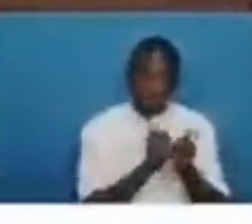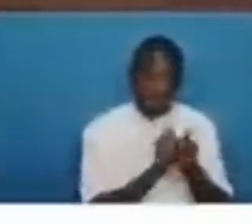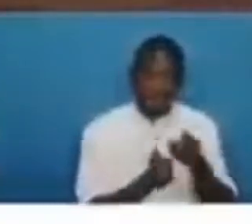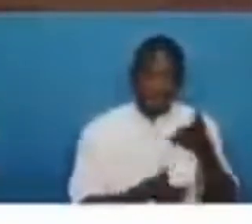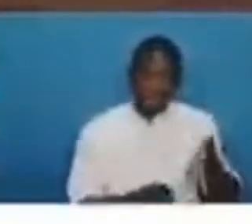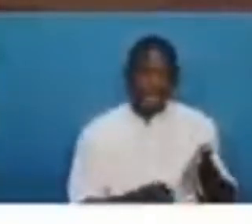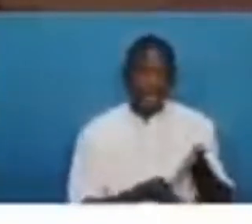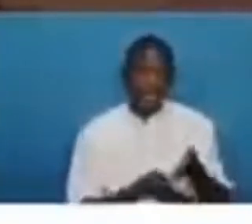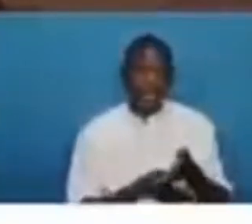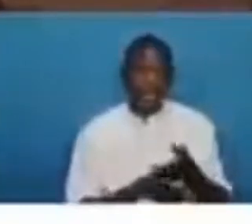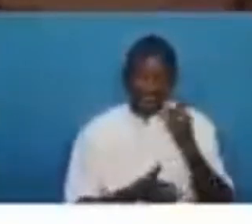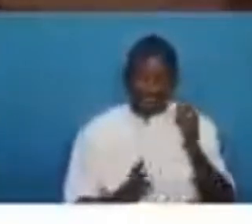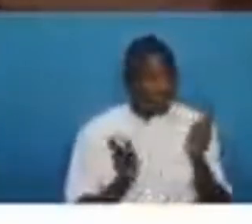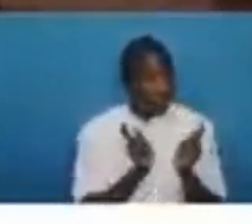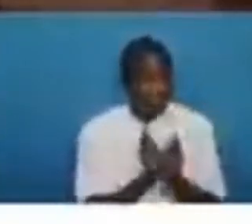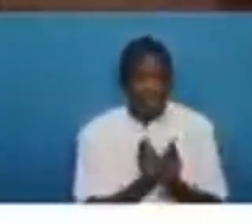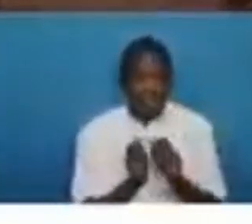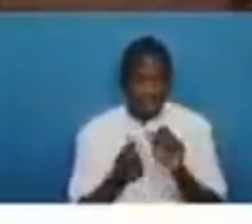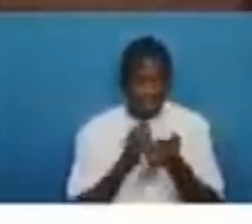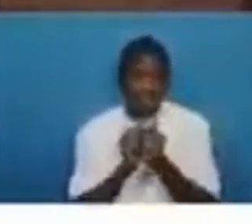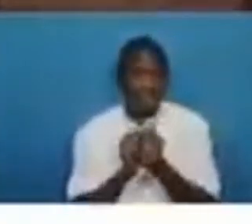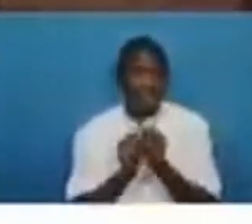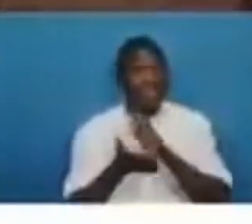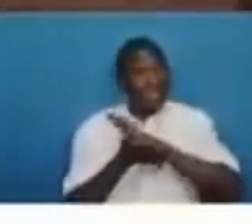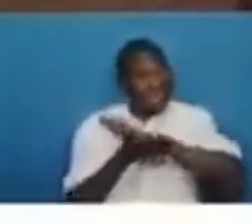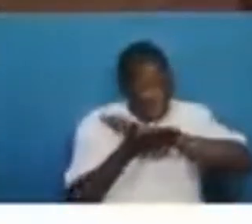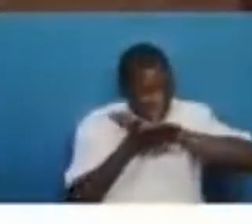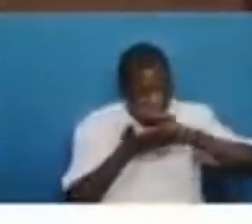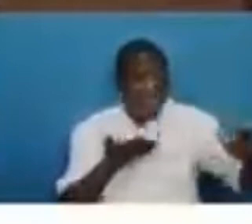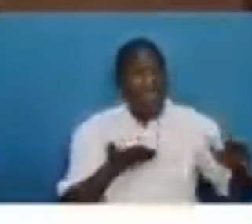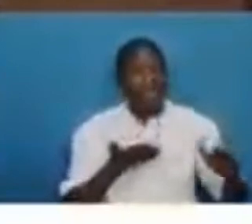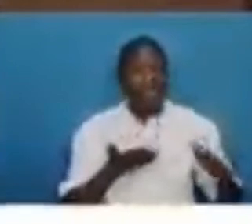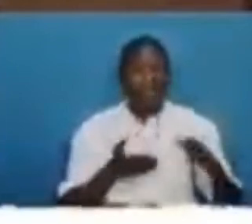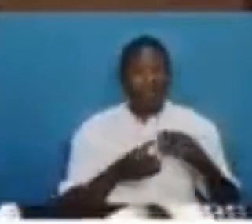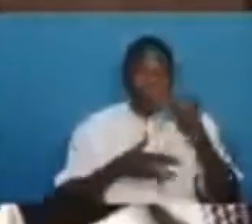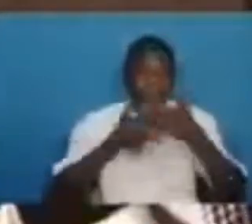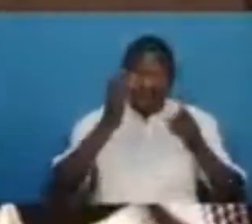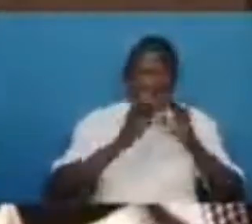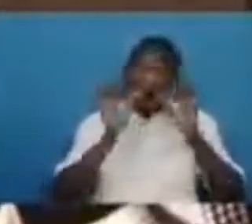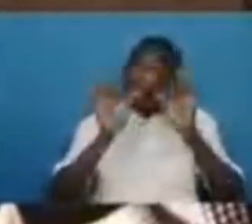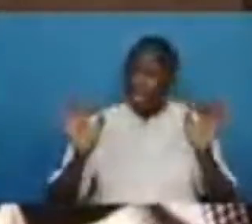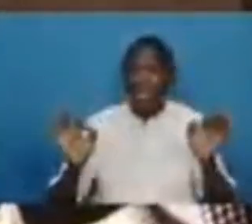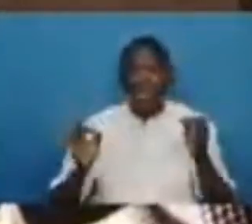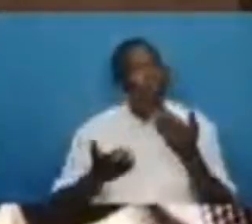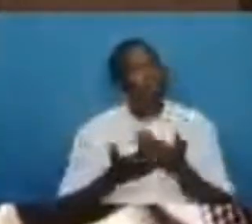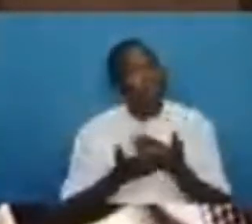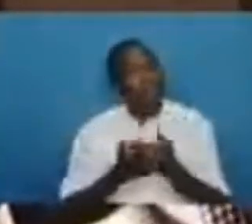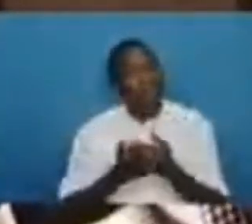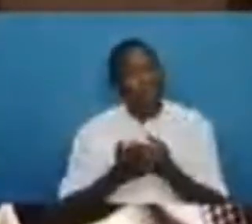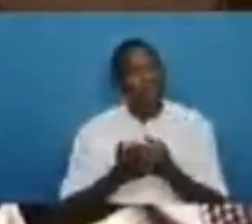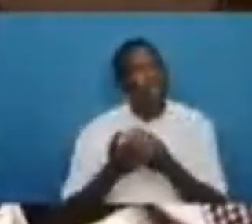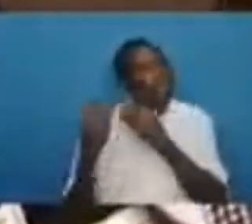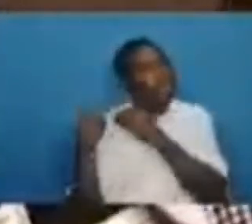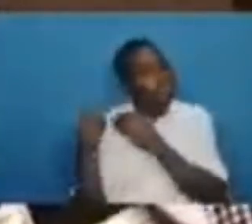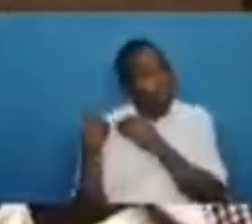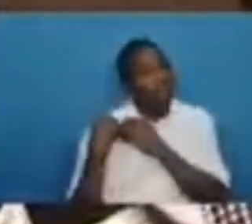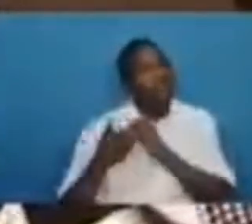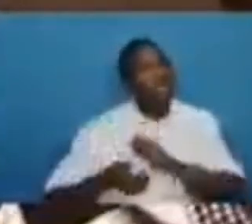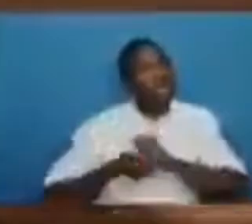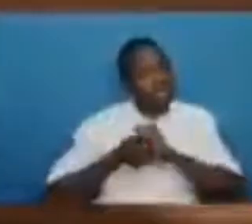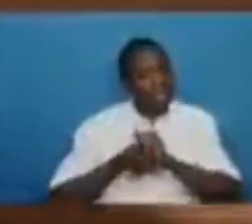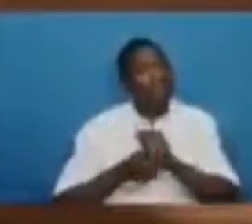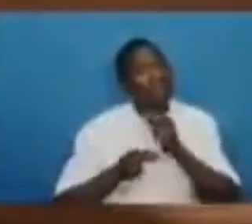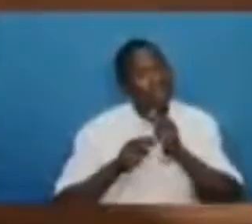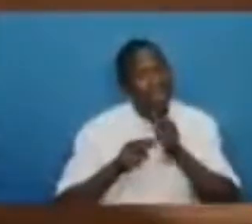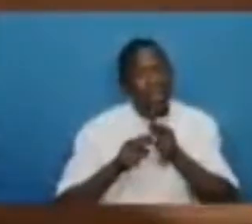very neat, well-structured and well-constructed. Please take a proper care of it if you are opportune to be